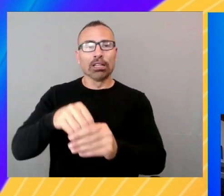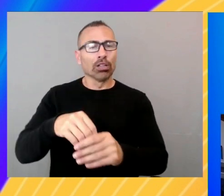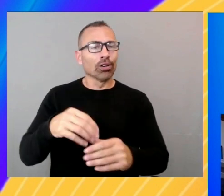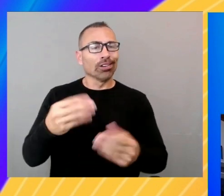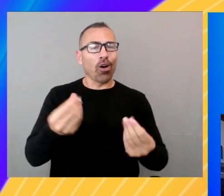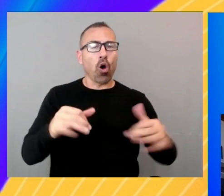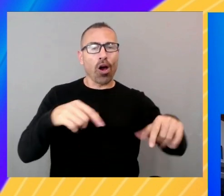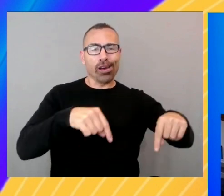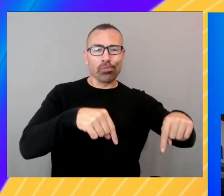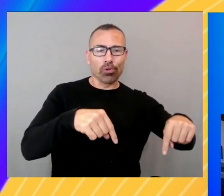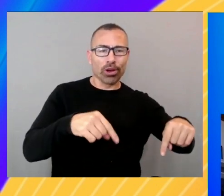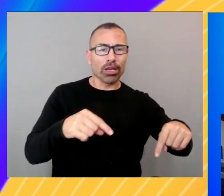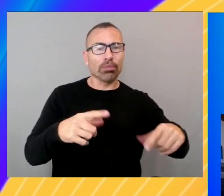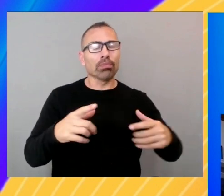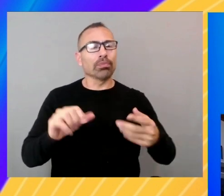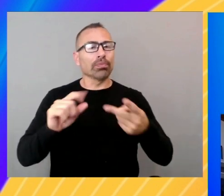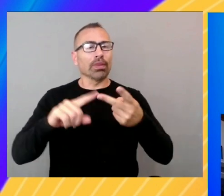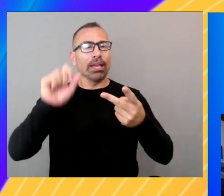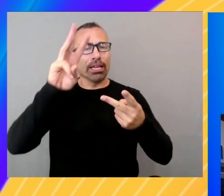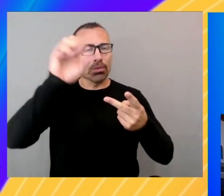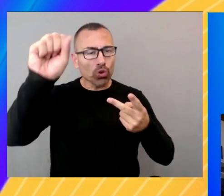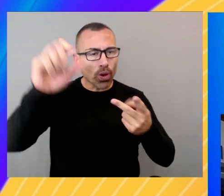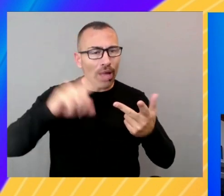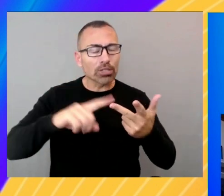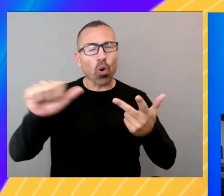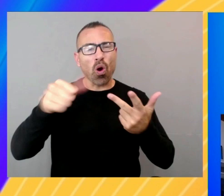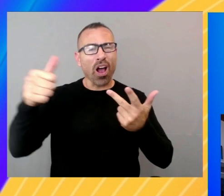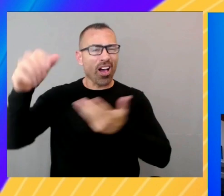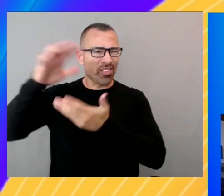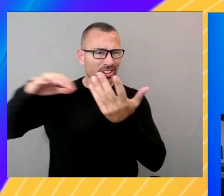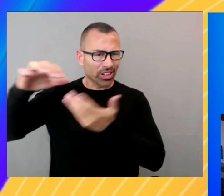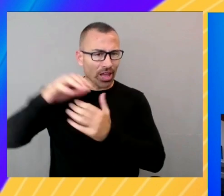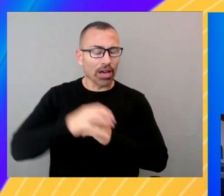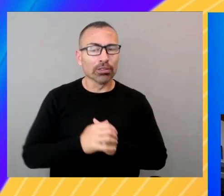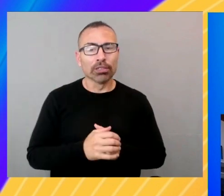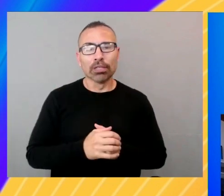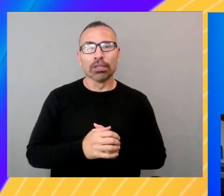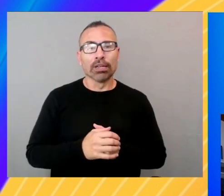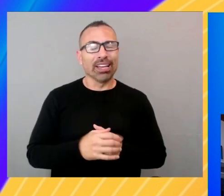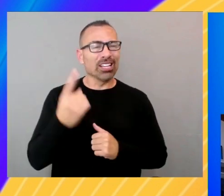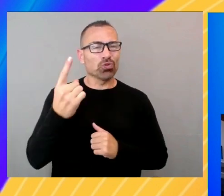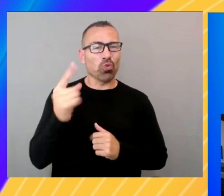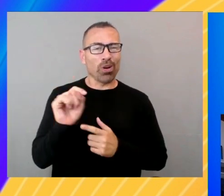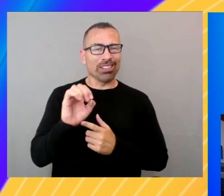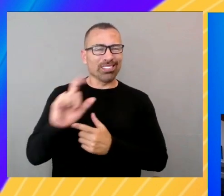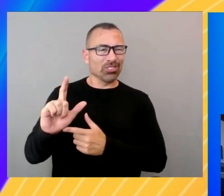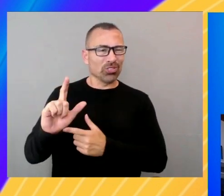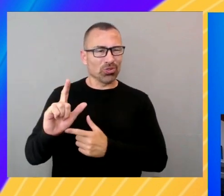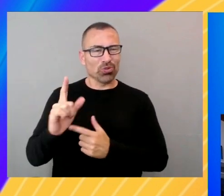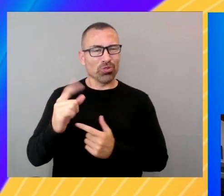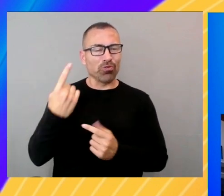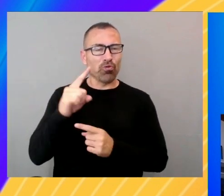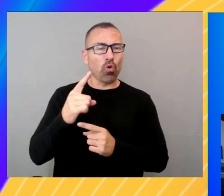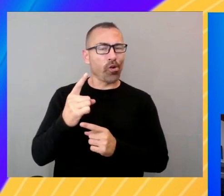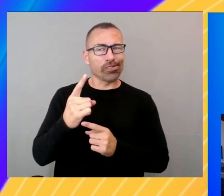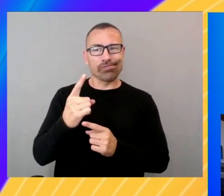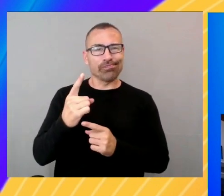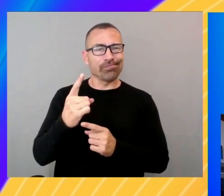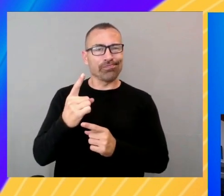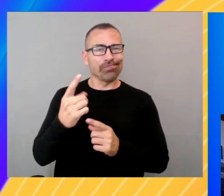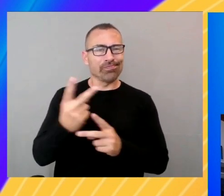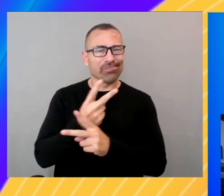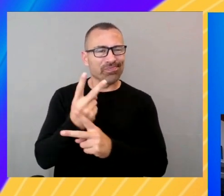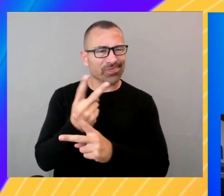other cloud, and use a single tool to have in place this patch scan or patch install operations, as well as